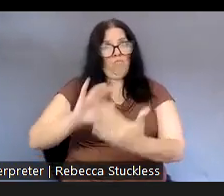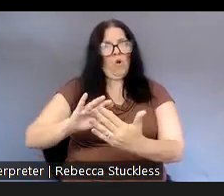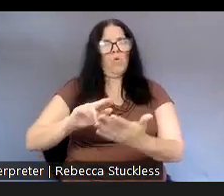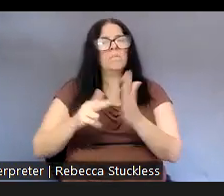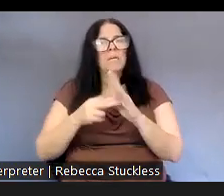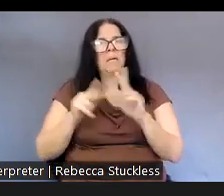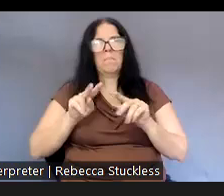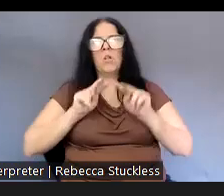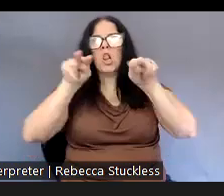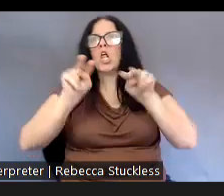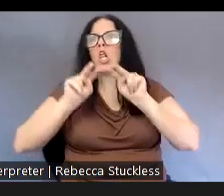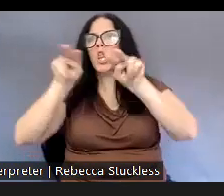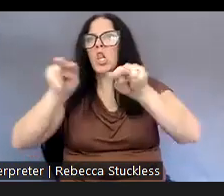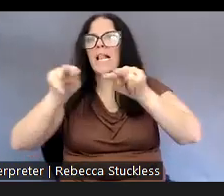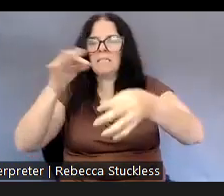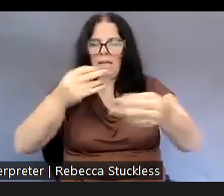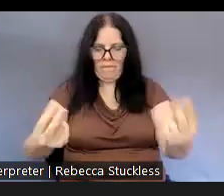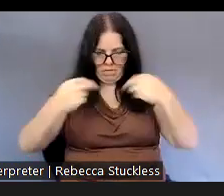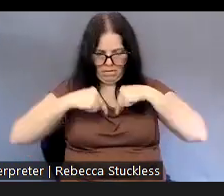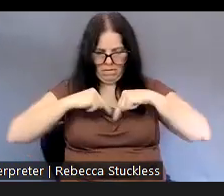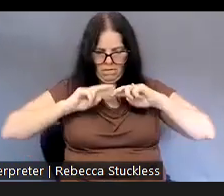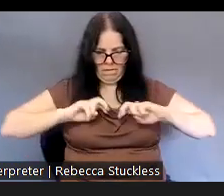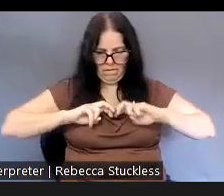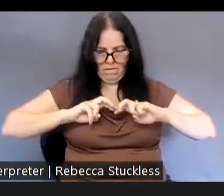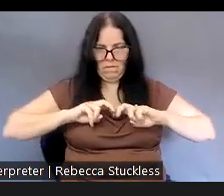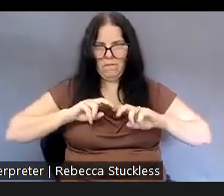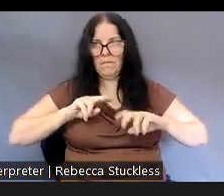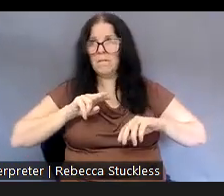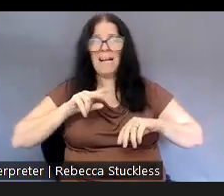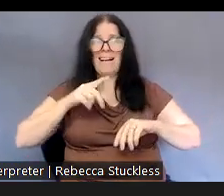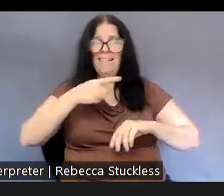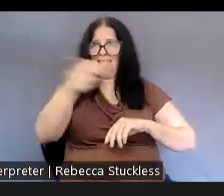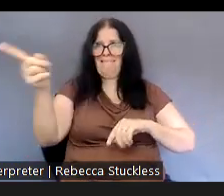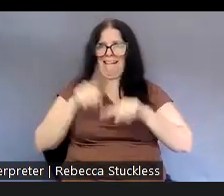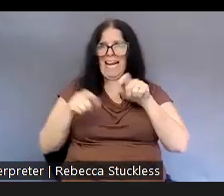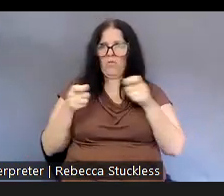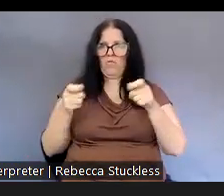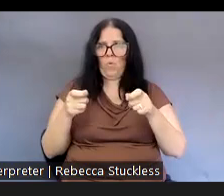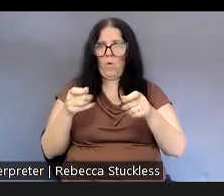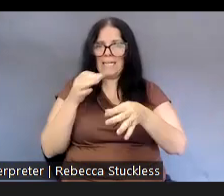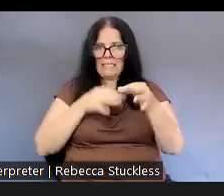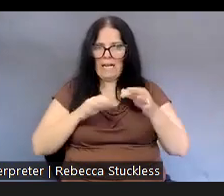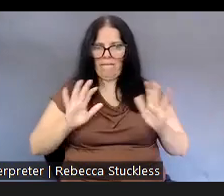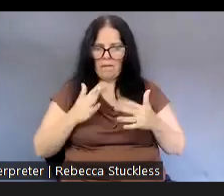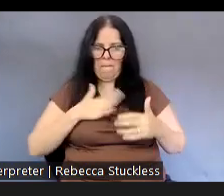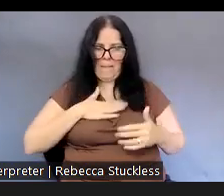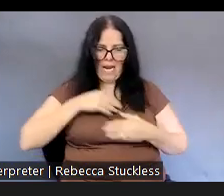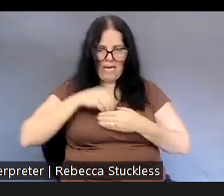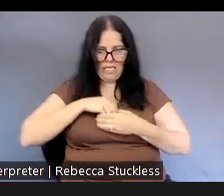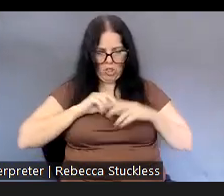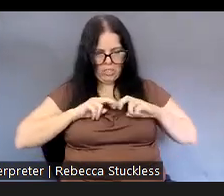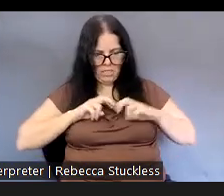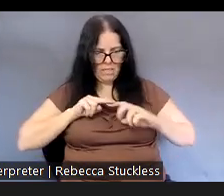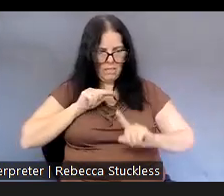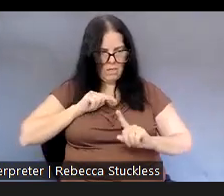the expense, focused outward on things they can't control at the expense of cultivating a more internal locus